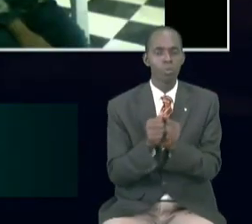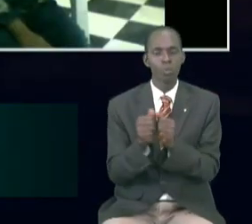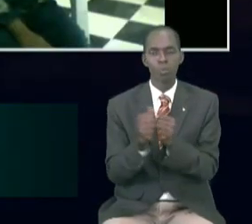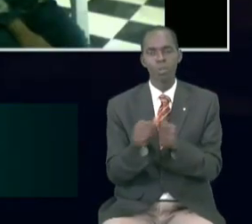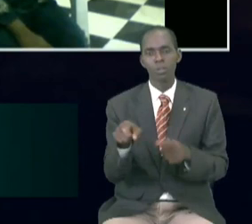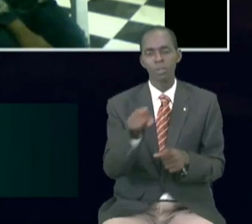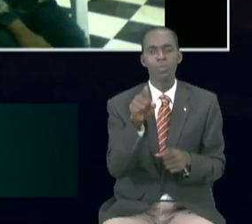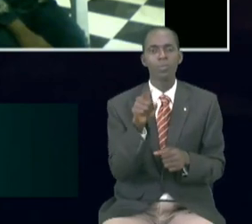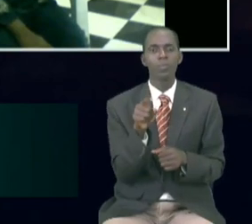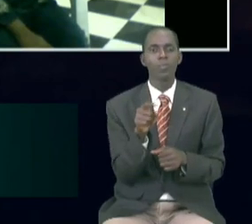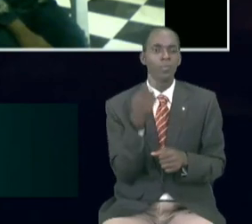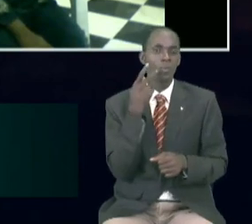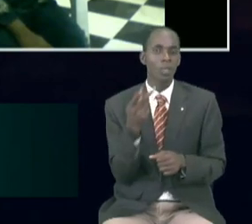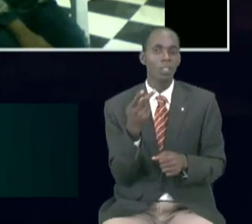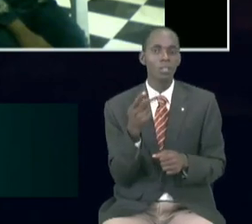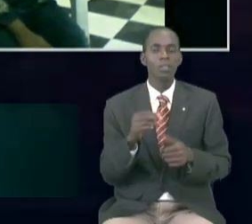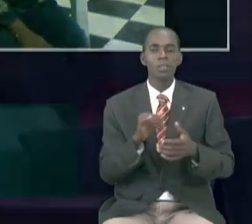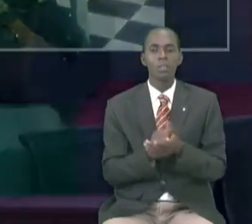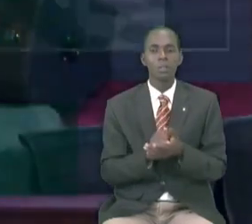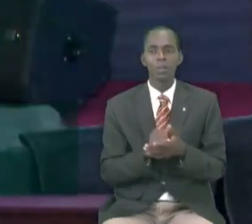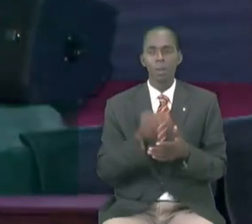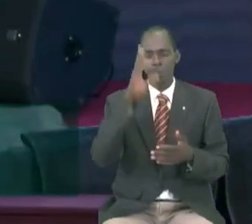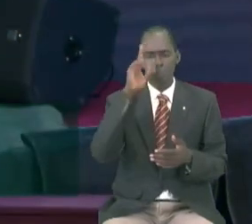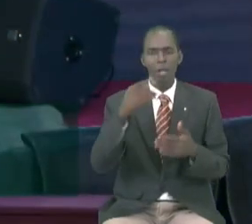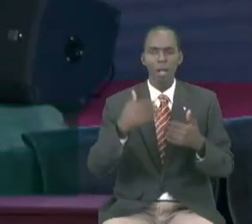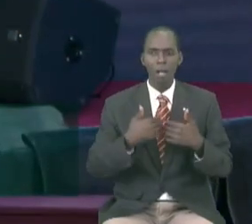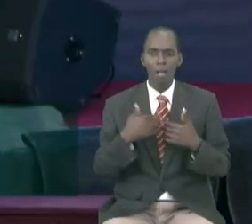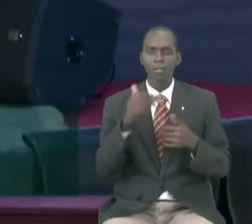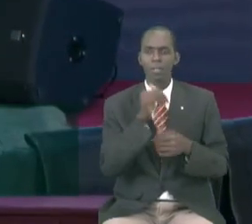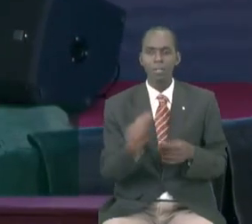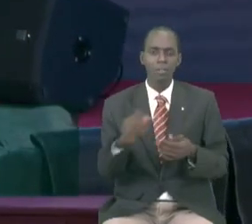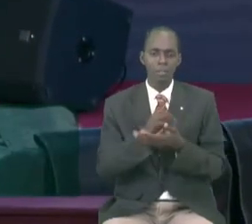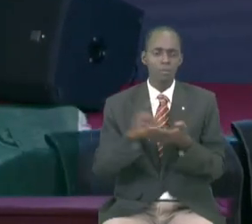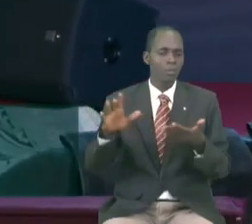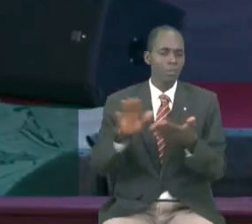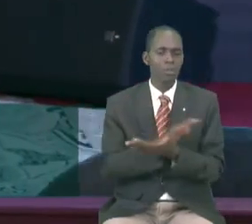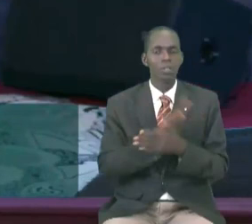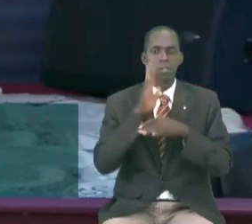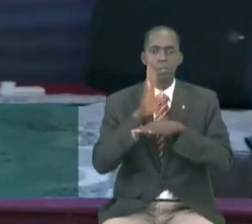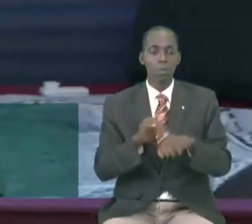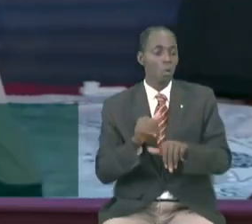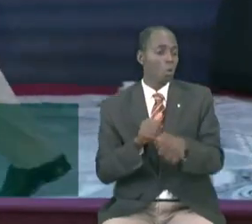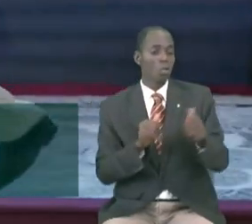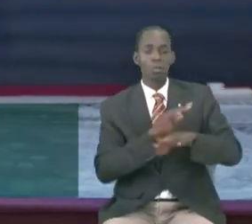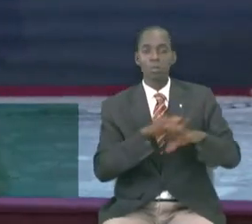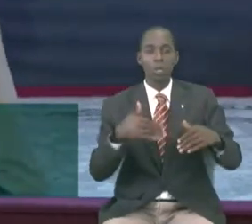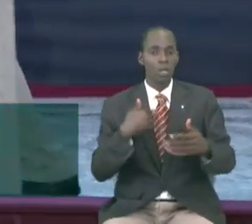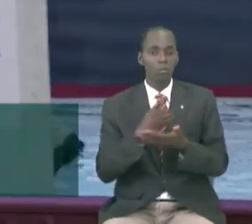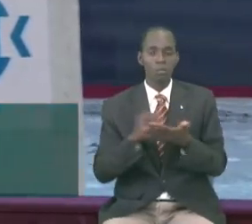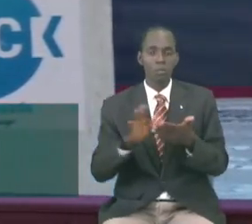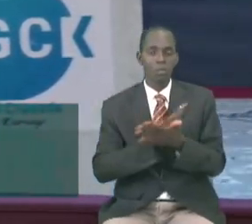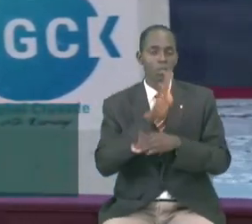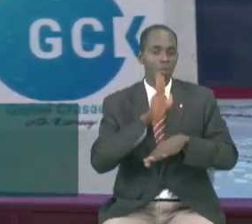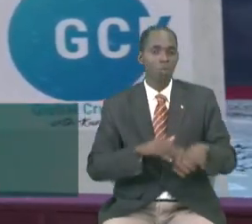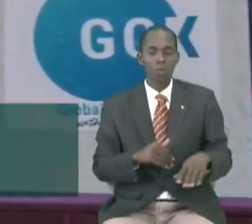the pungent call to go with them. We're called into the kingdom.